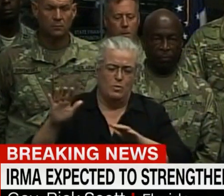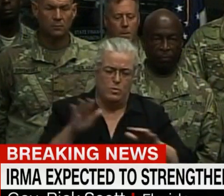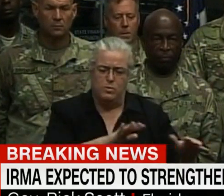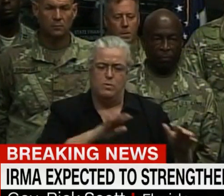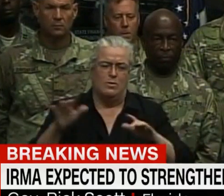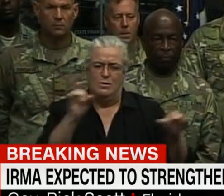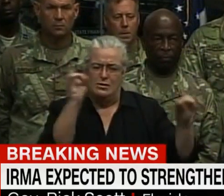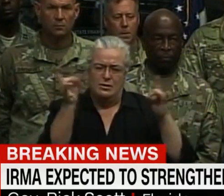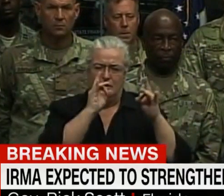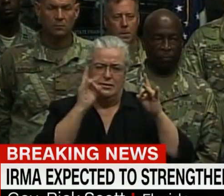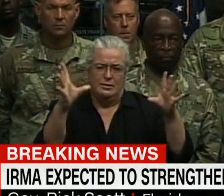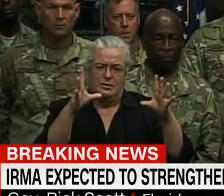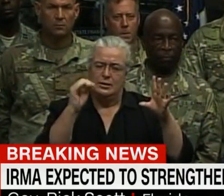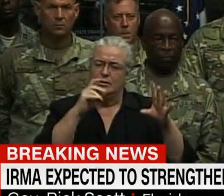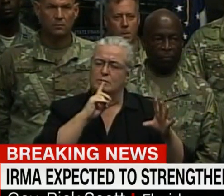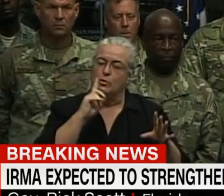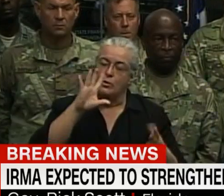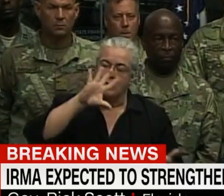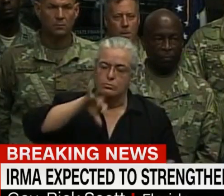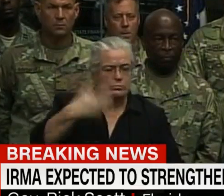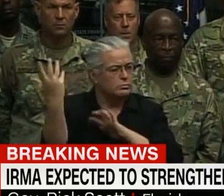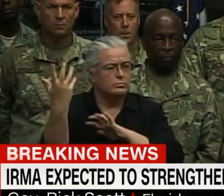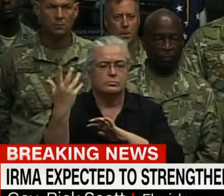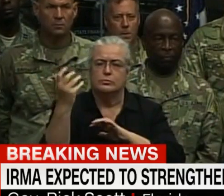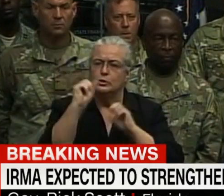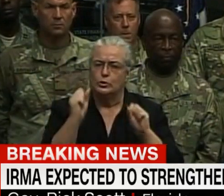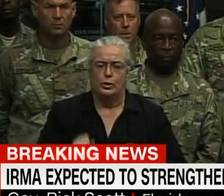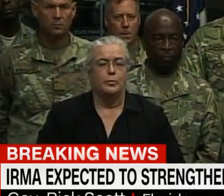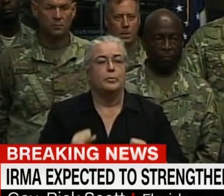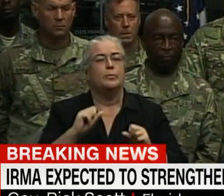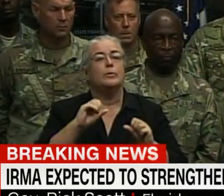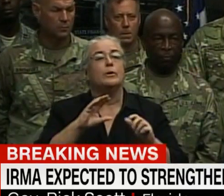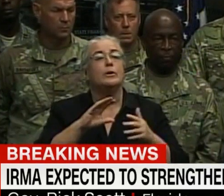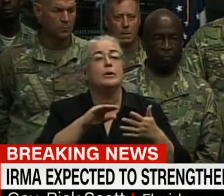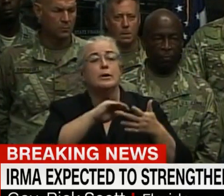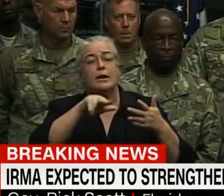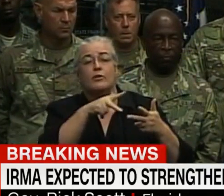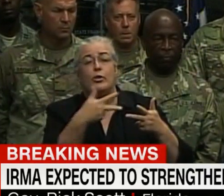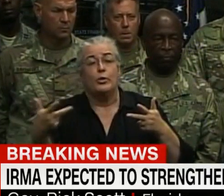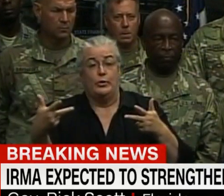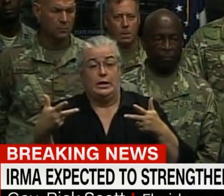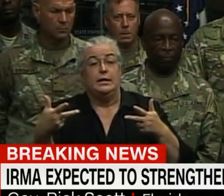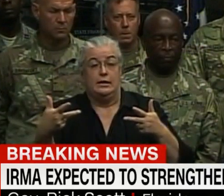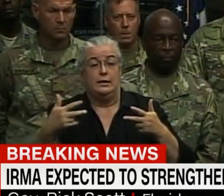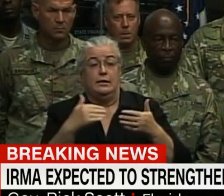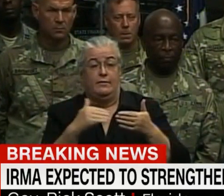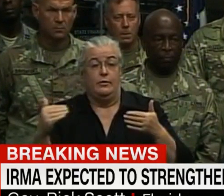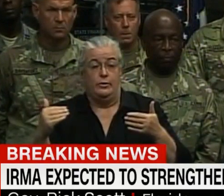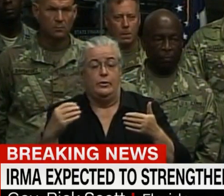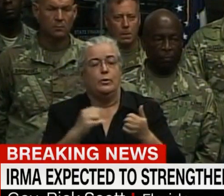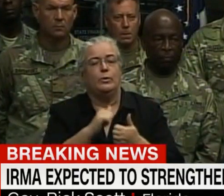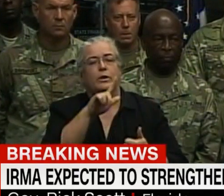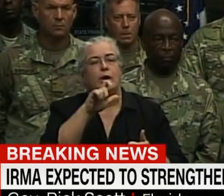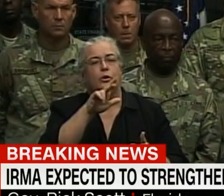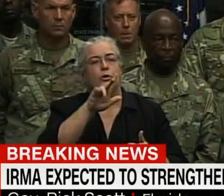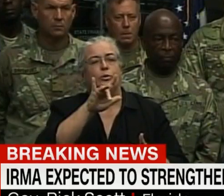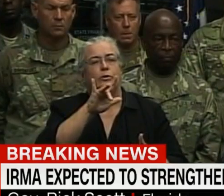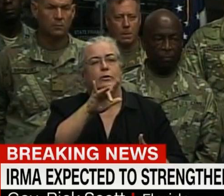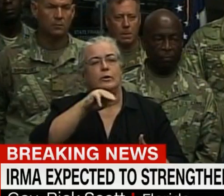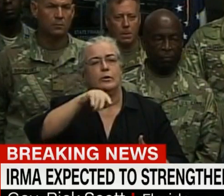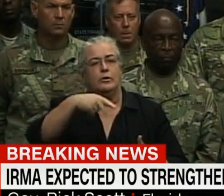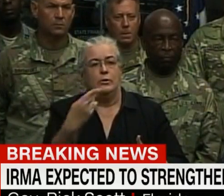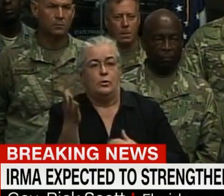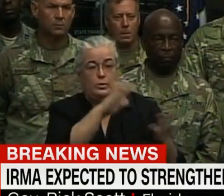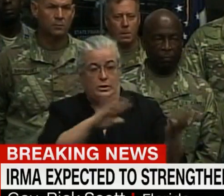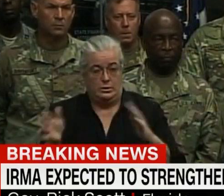a catastrophic and life-threatening major Category 3 storm with winds of 125 miles per hour. The center